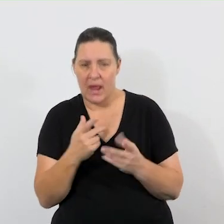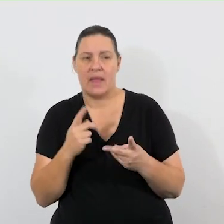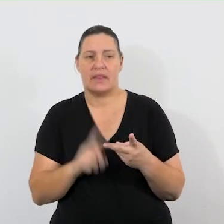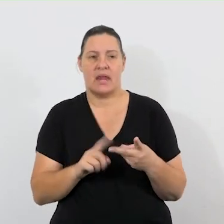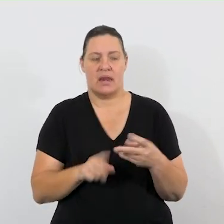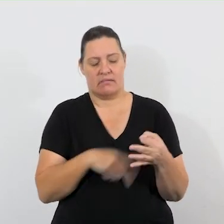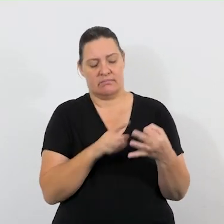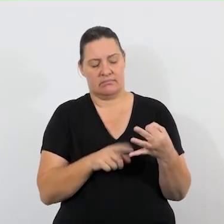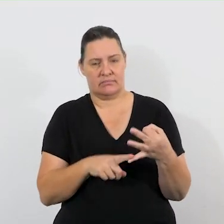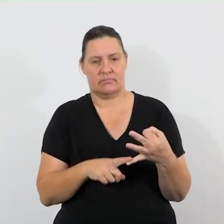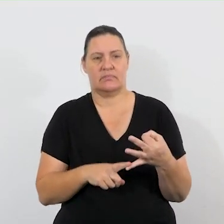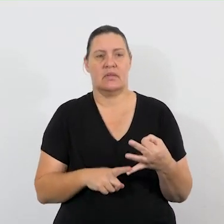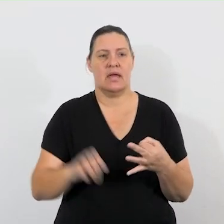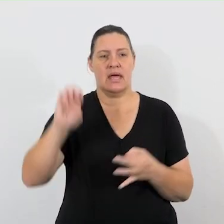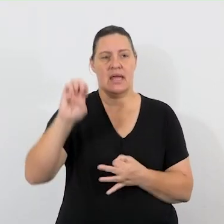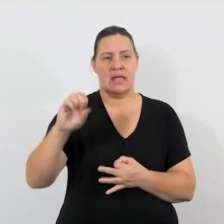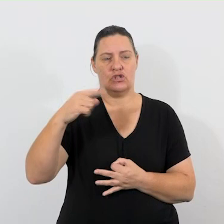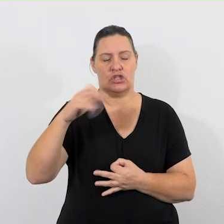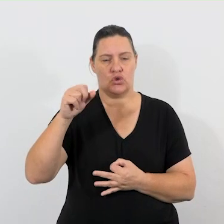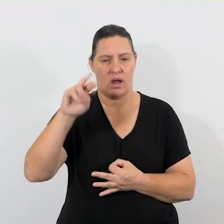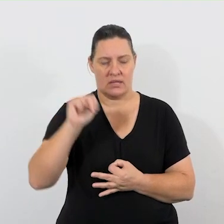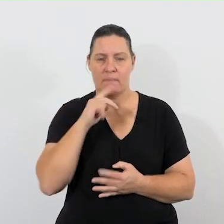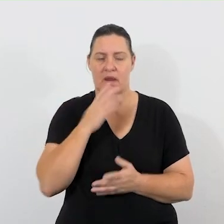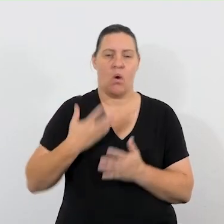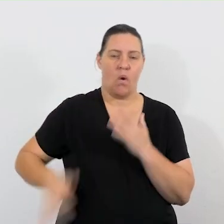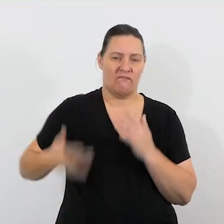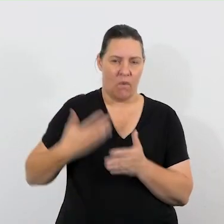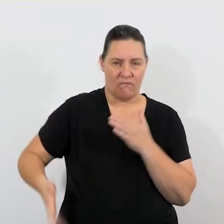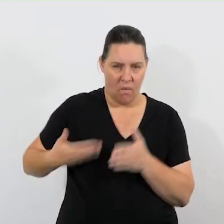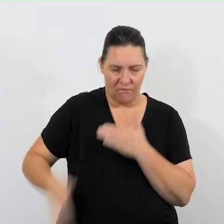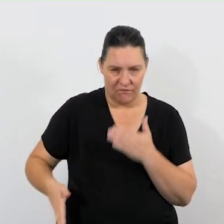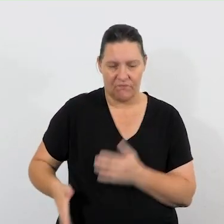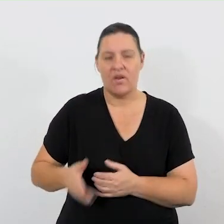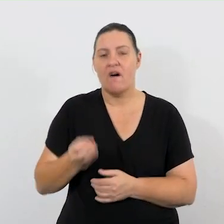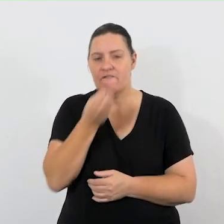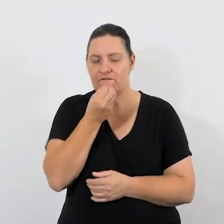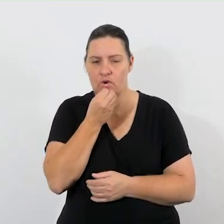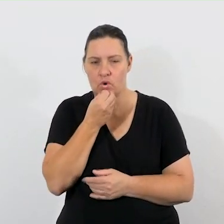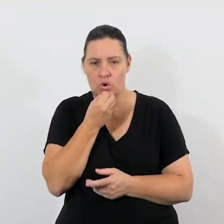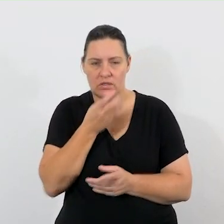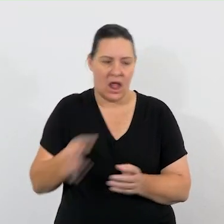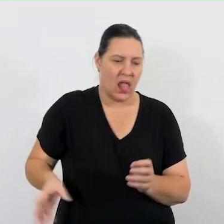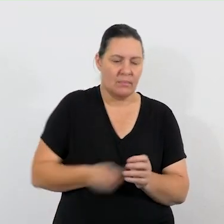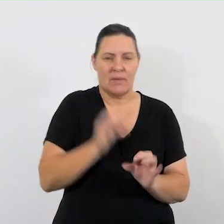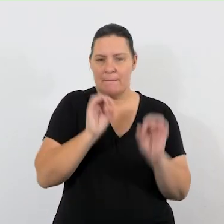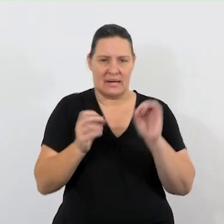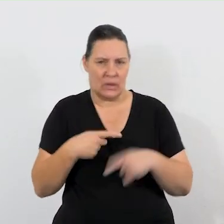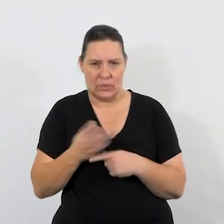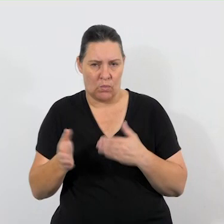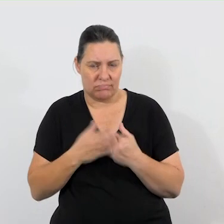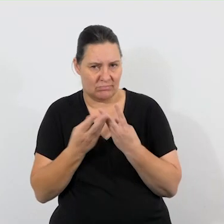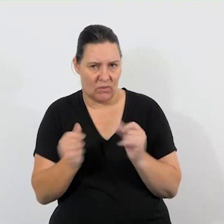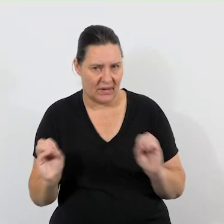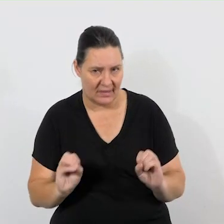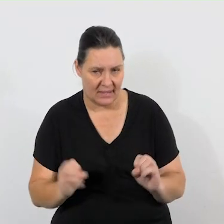substances. And then we spoke about egestion, which is getting rid of undigested food or undigested